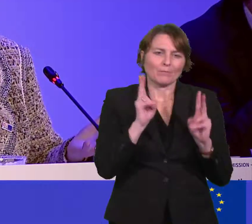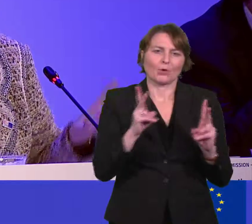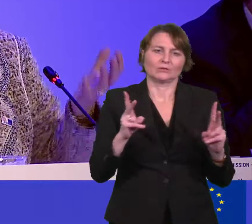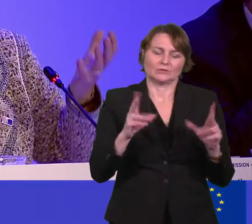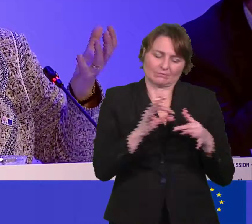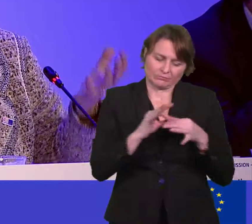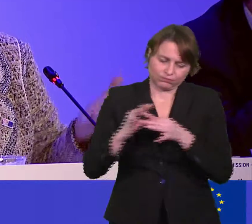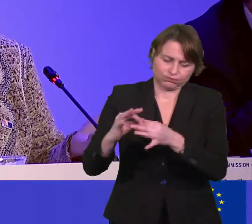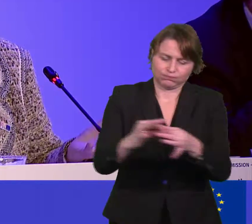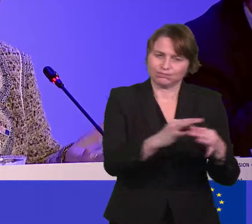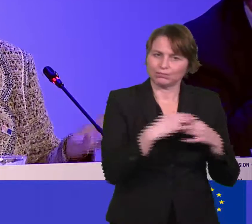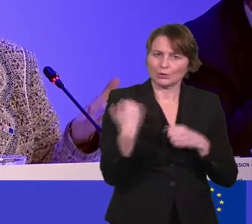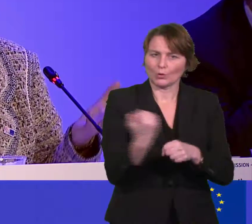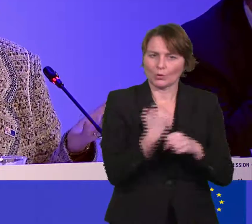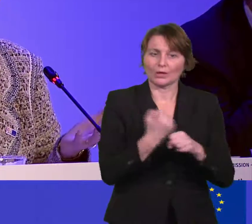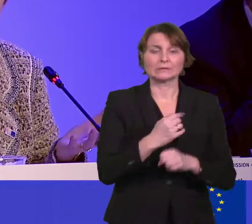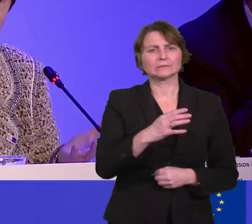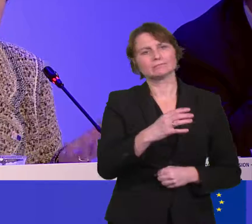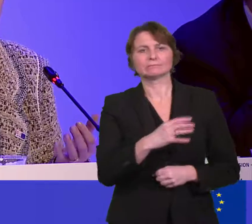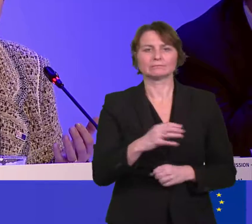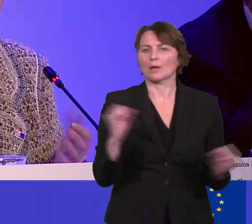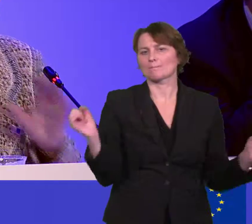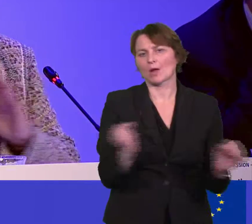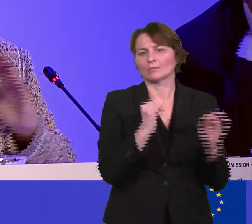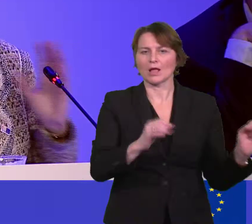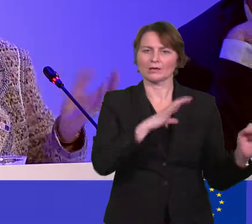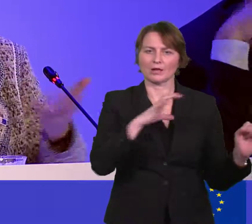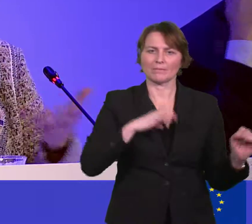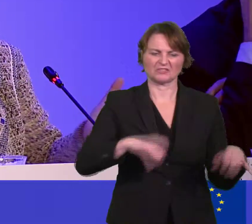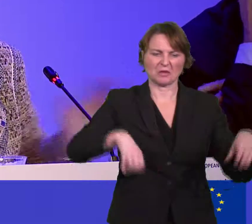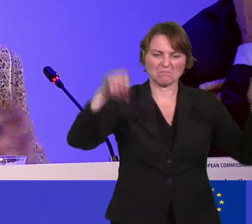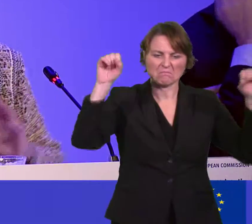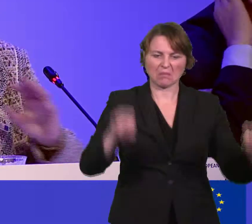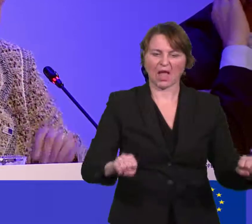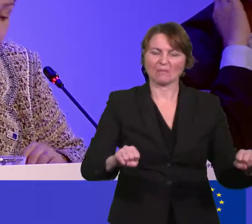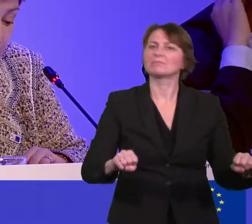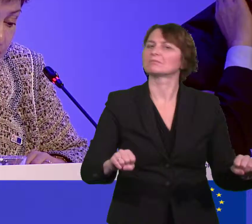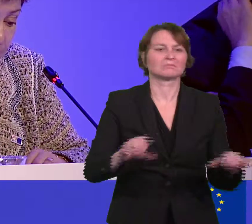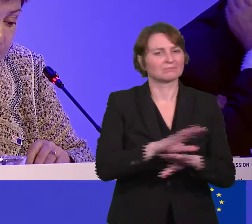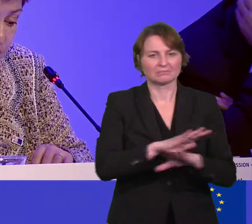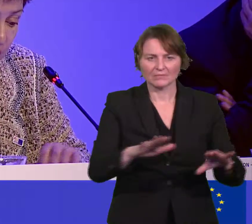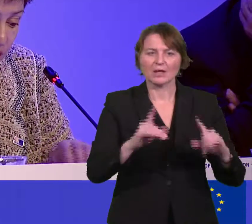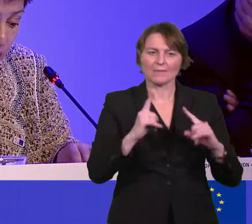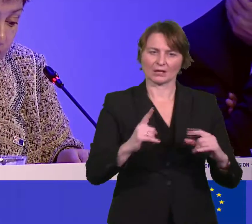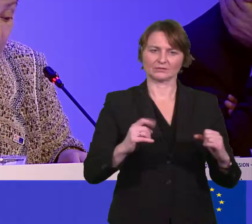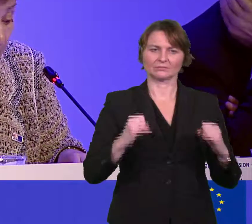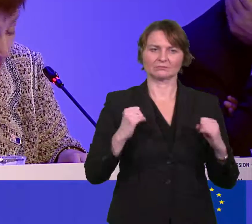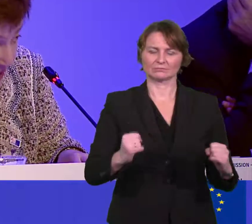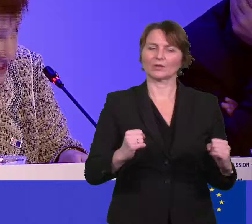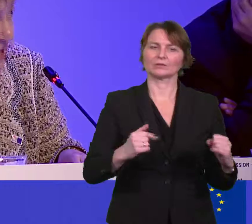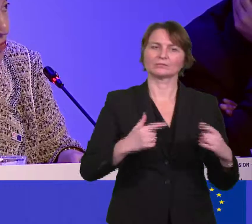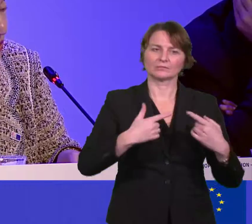not for Commission to take an upper hand on that. It is for us to be stronger in the face of